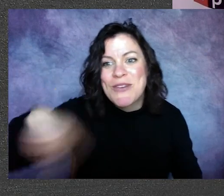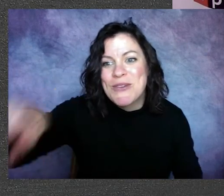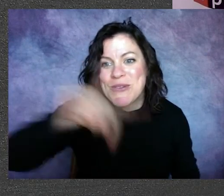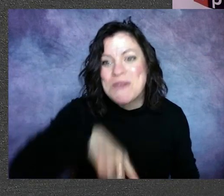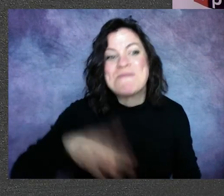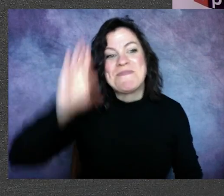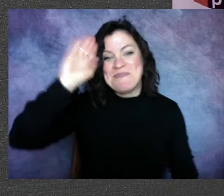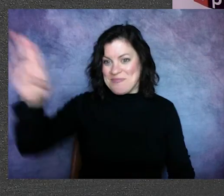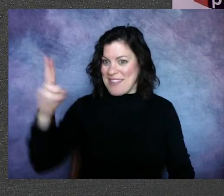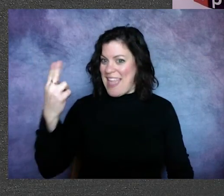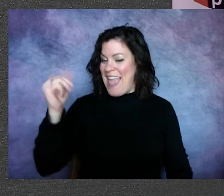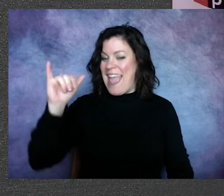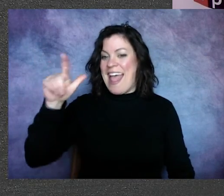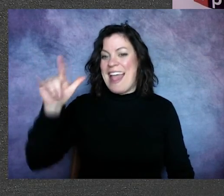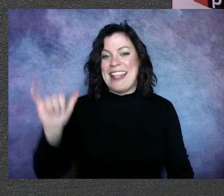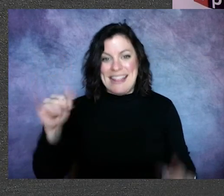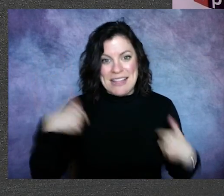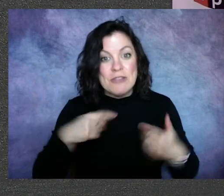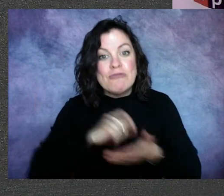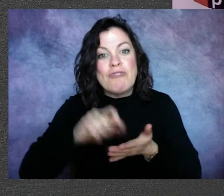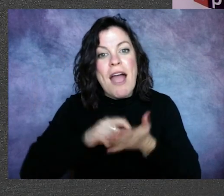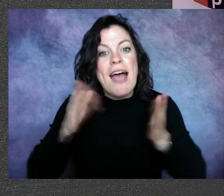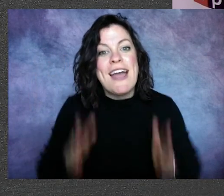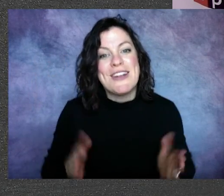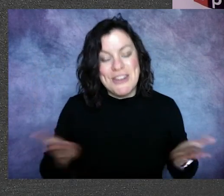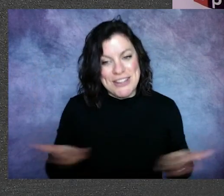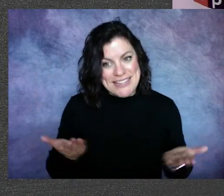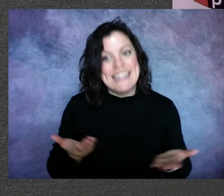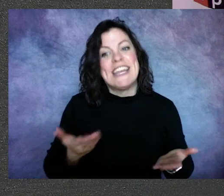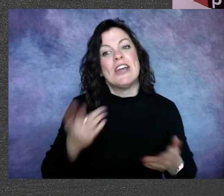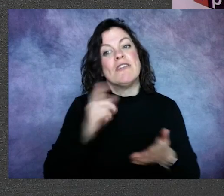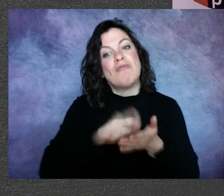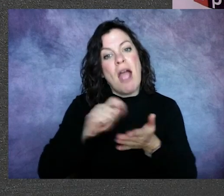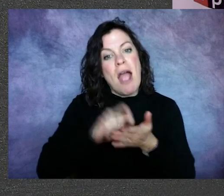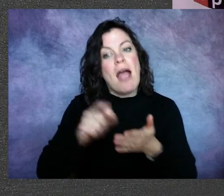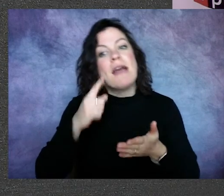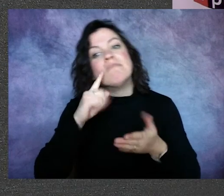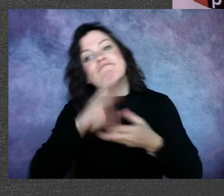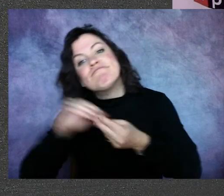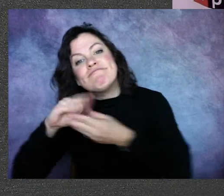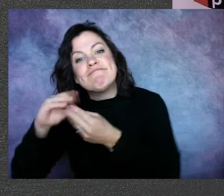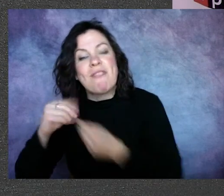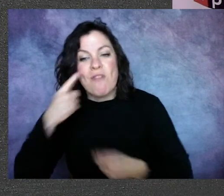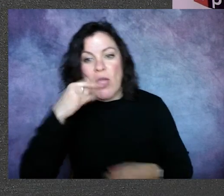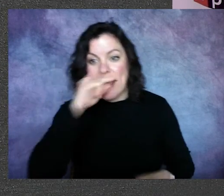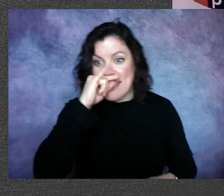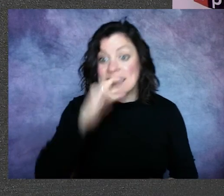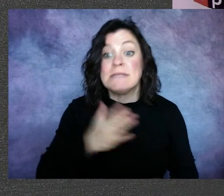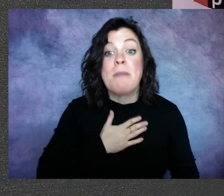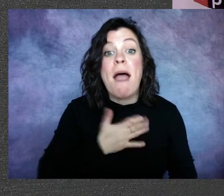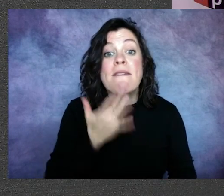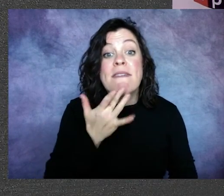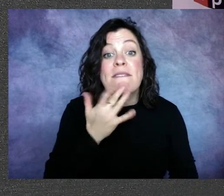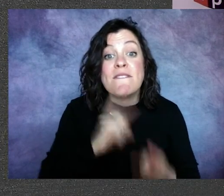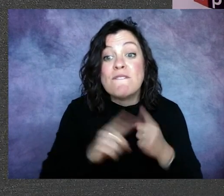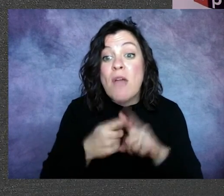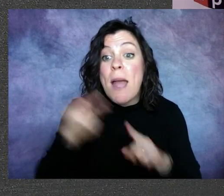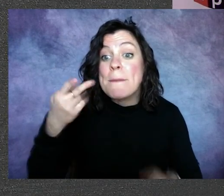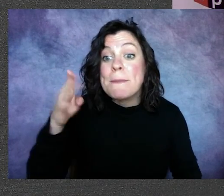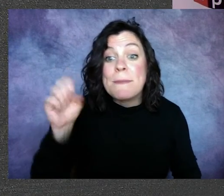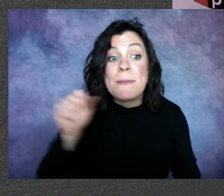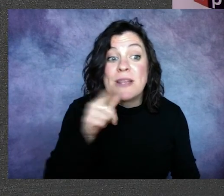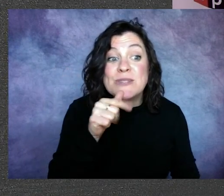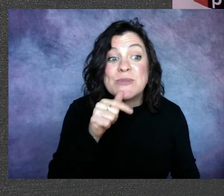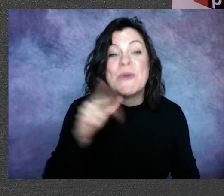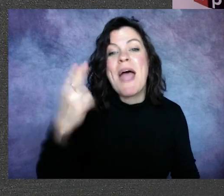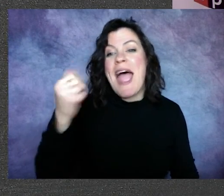I'm a writer here at WQLN PBS Kids. My favorite WQLN PBS Kids friend is Harry Monster